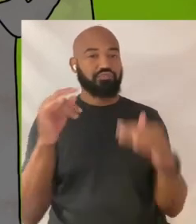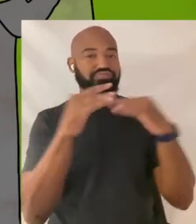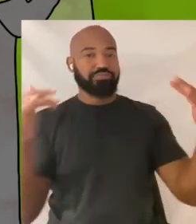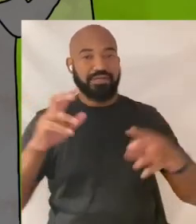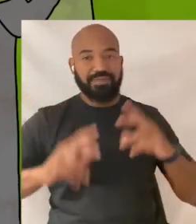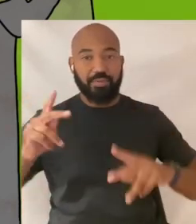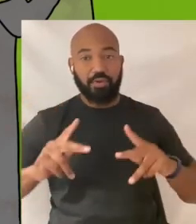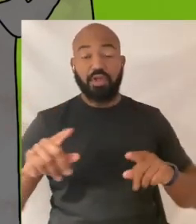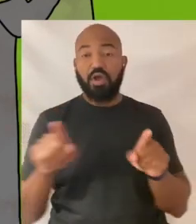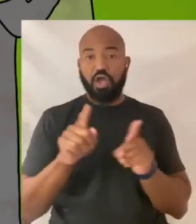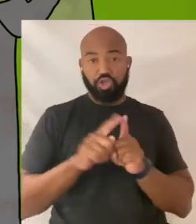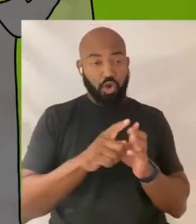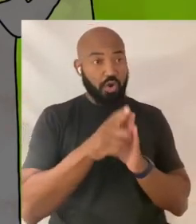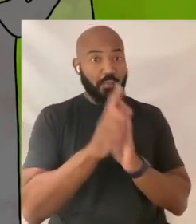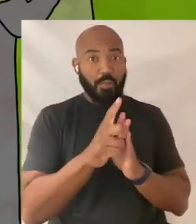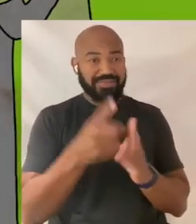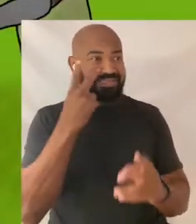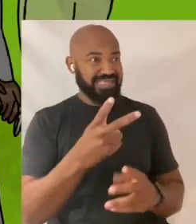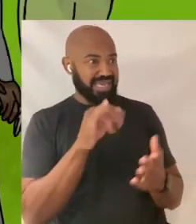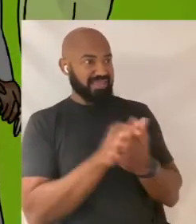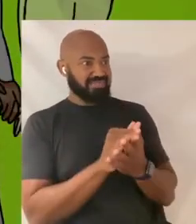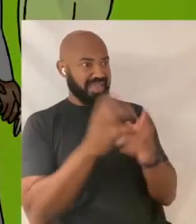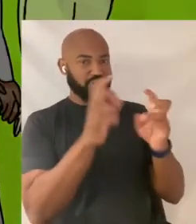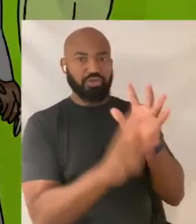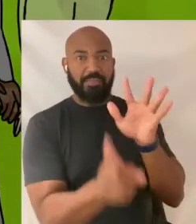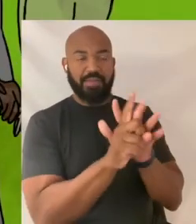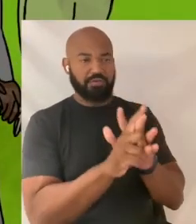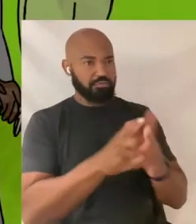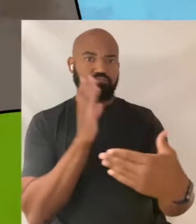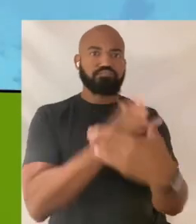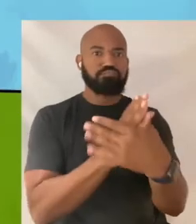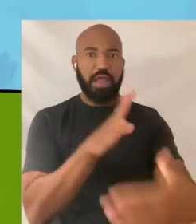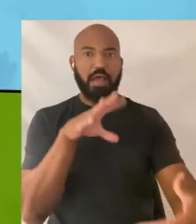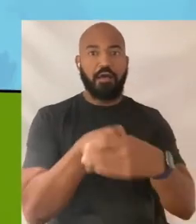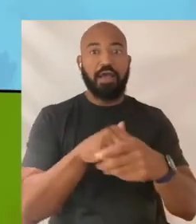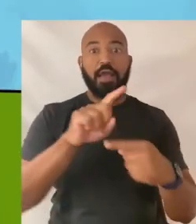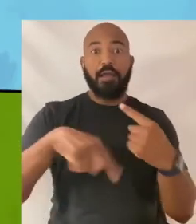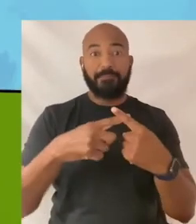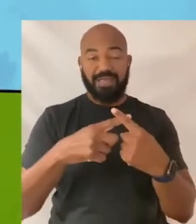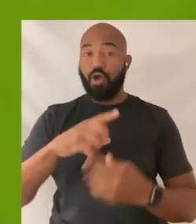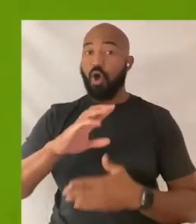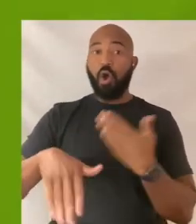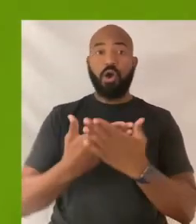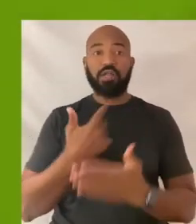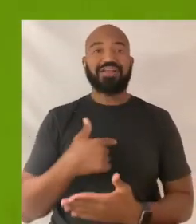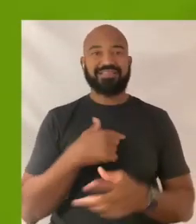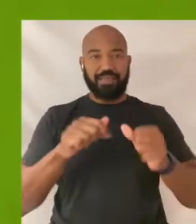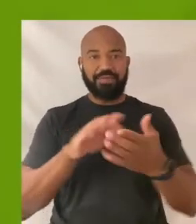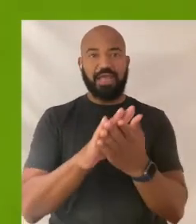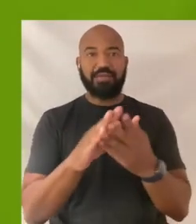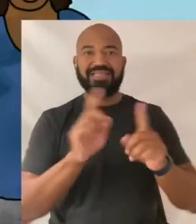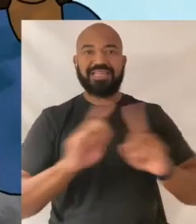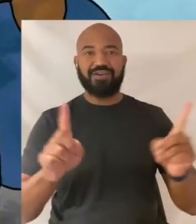interrupting moments in our lives where we see misogynoir showing up. It requires the transformation of all of us, that we be different